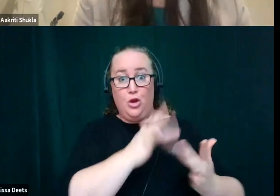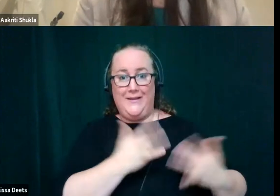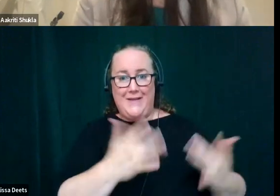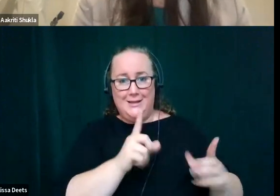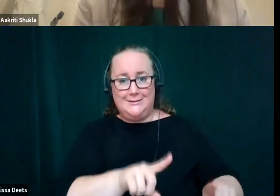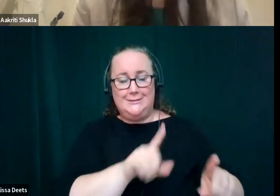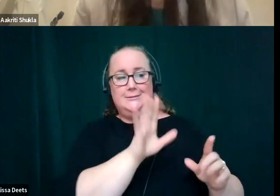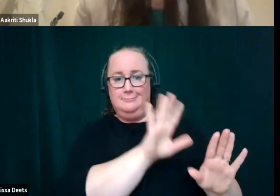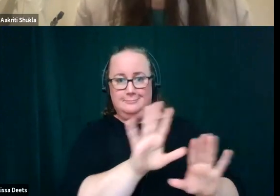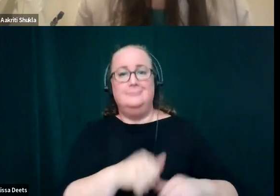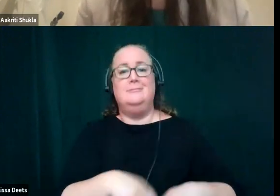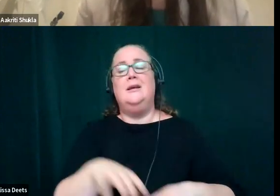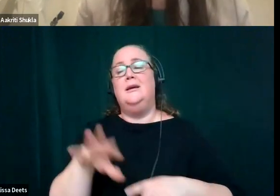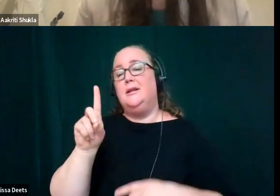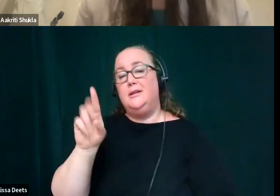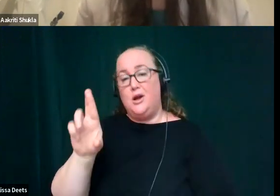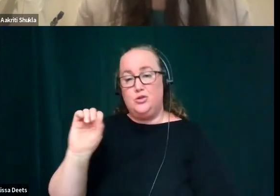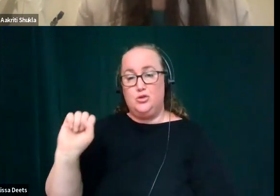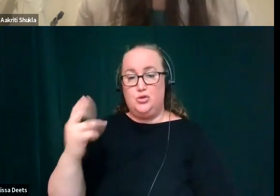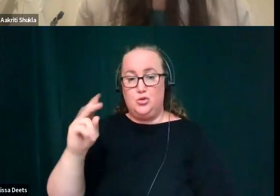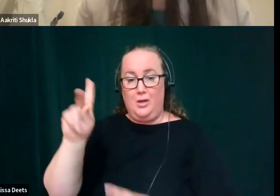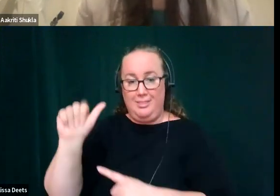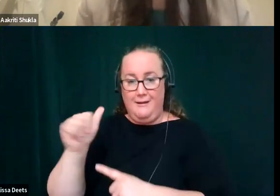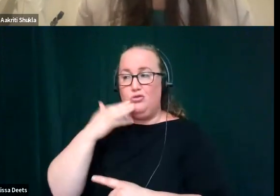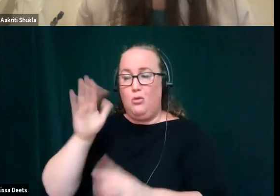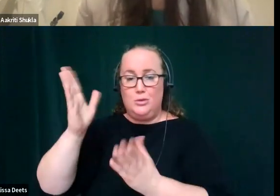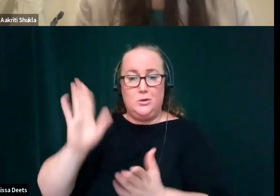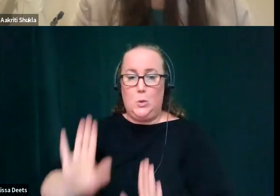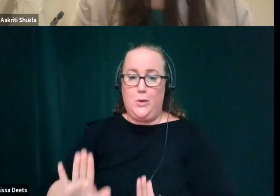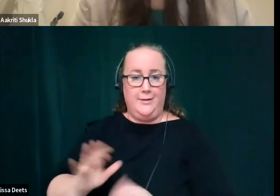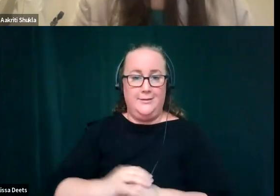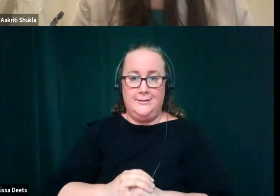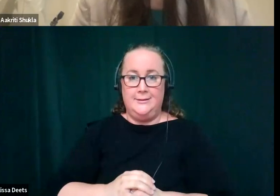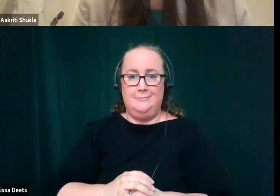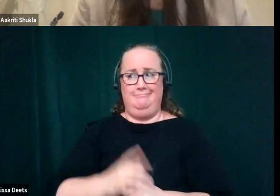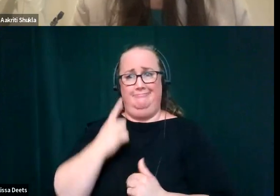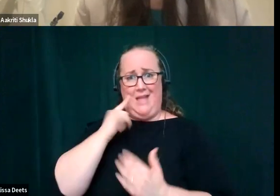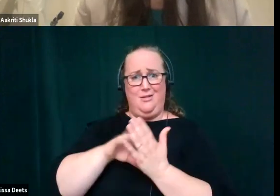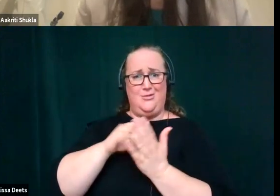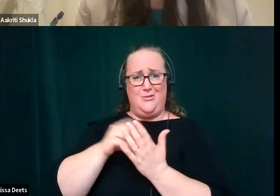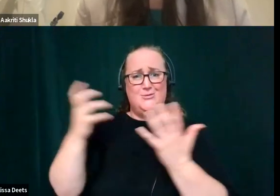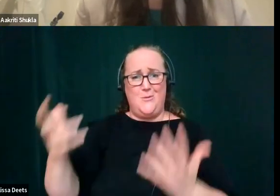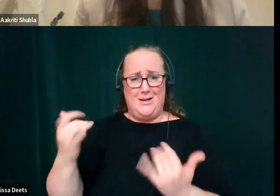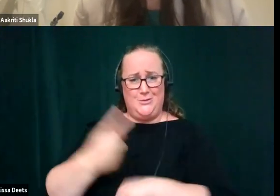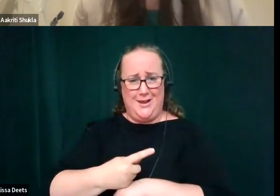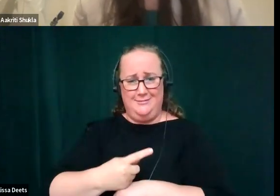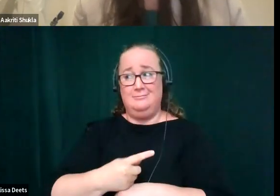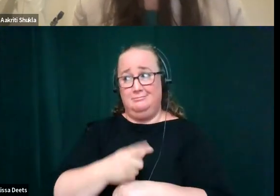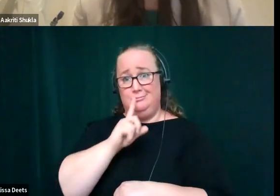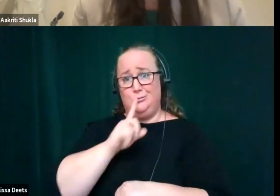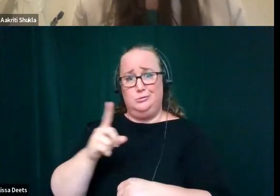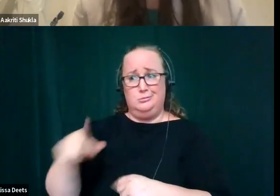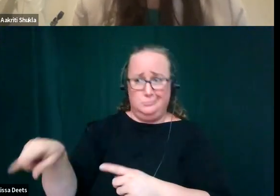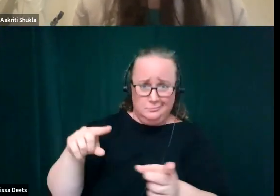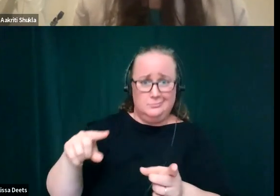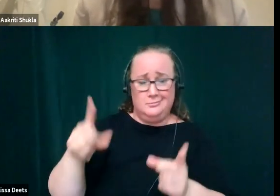webinars. And Dr. Shukla, thank you so much. Your presentation was wonderful. I learned an incredible amount. I'm sure I'm speaking for everybody when